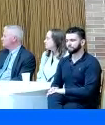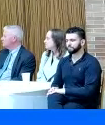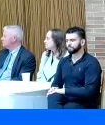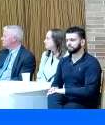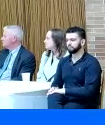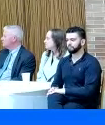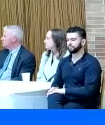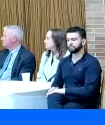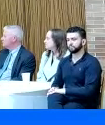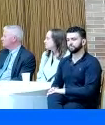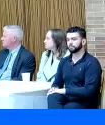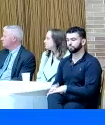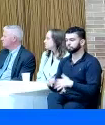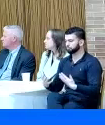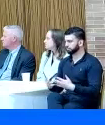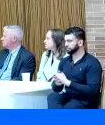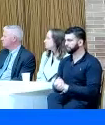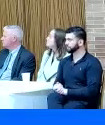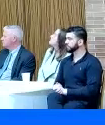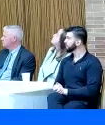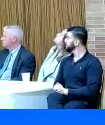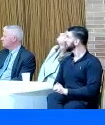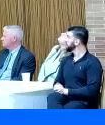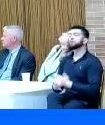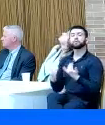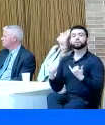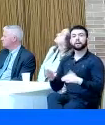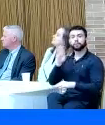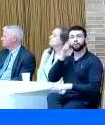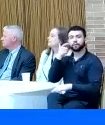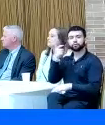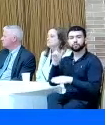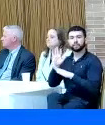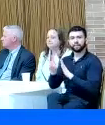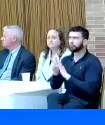status I want you to just go with me